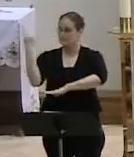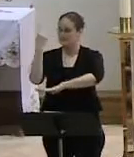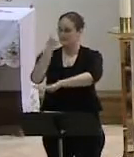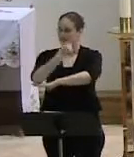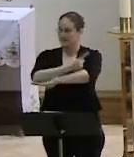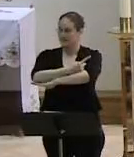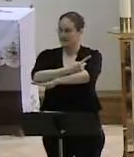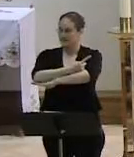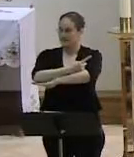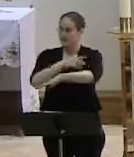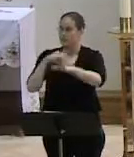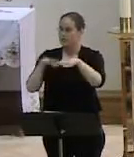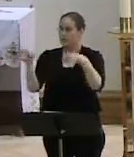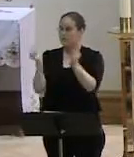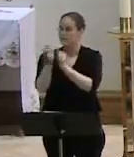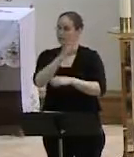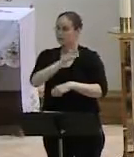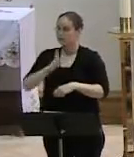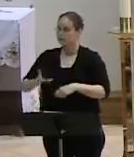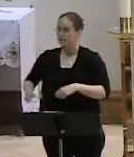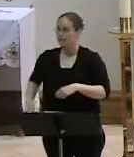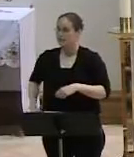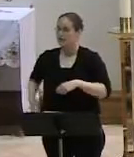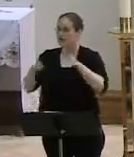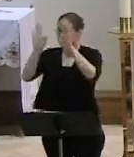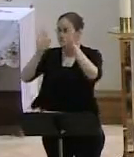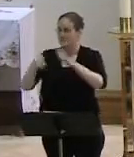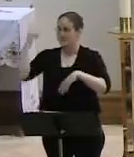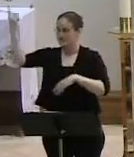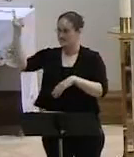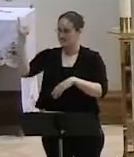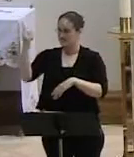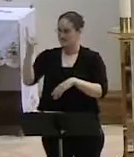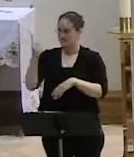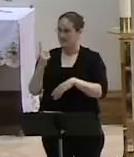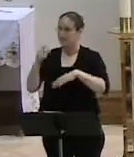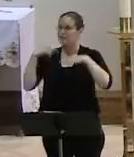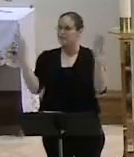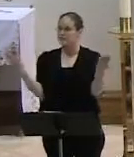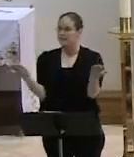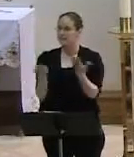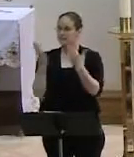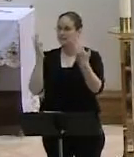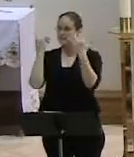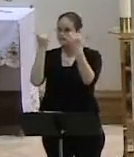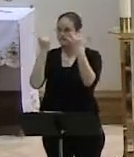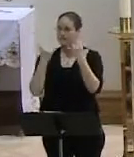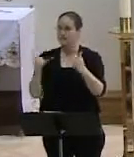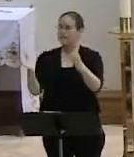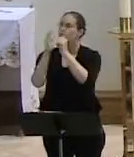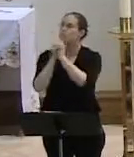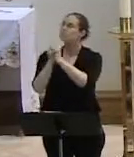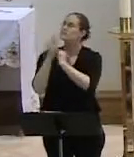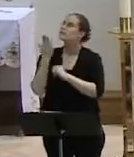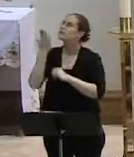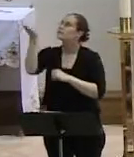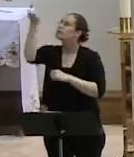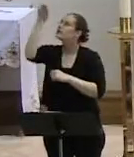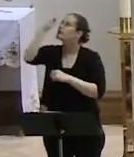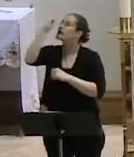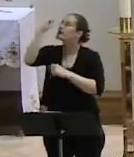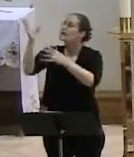and walk with the Lord, they start with the Lord. And so, as we are here today, to worship our God, asking always